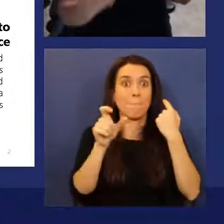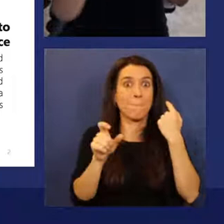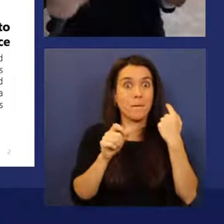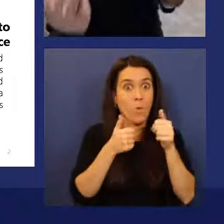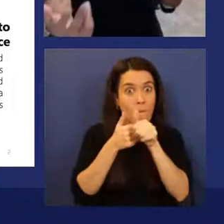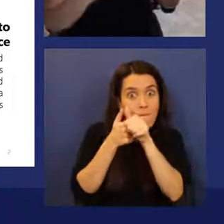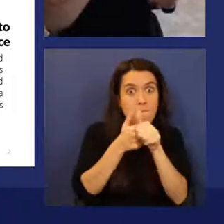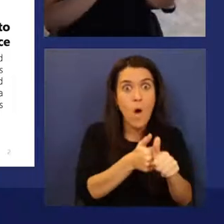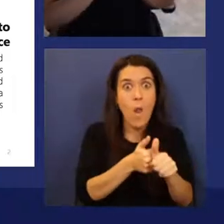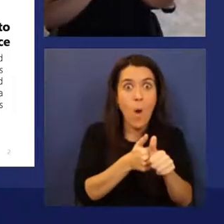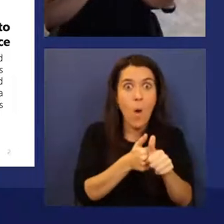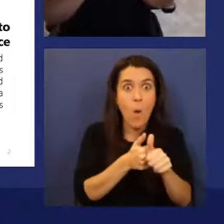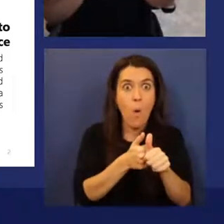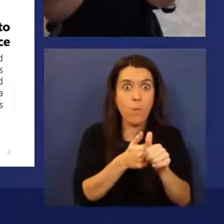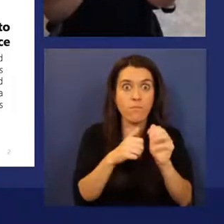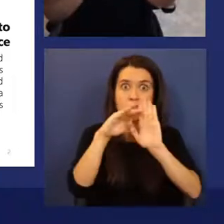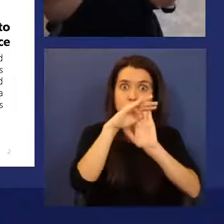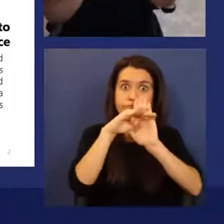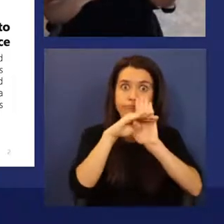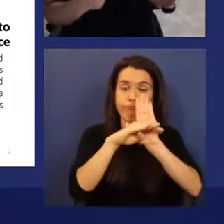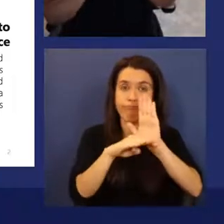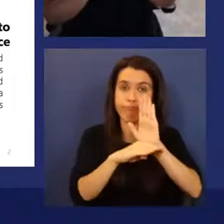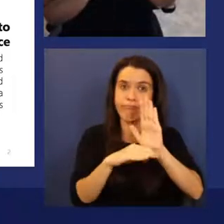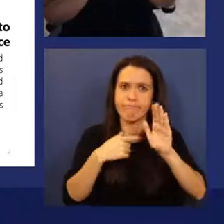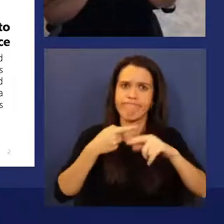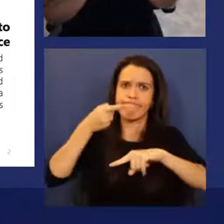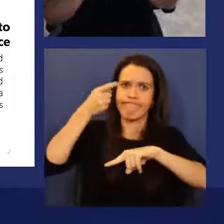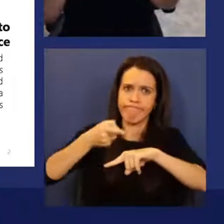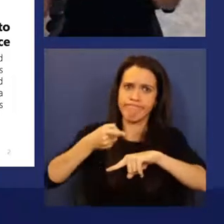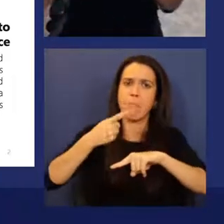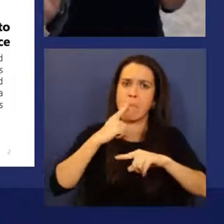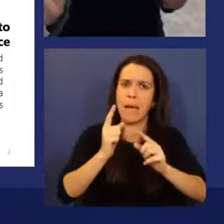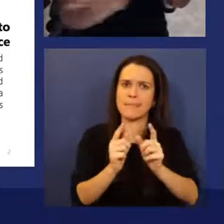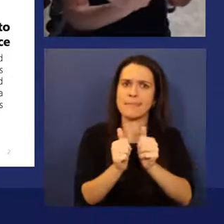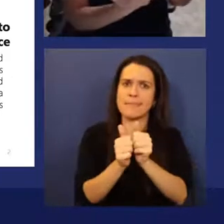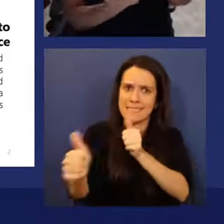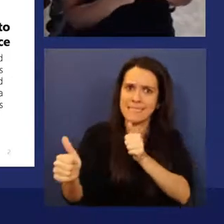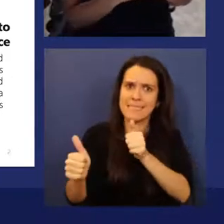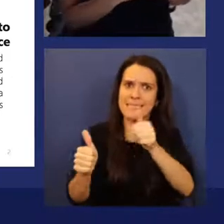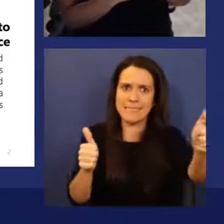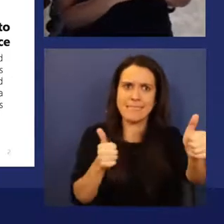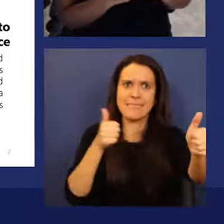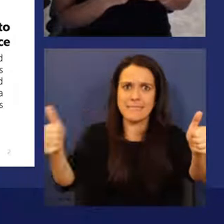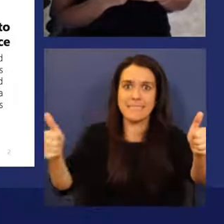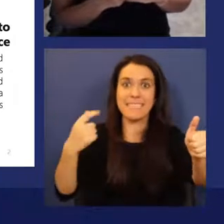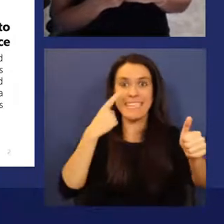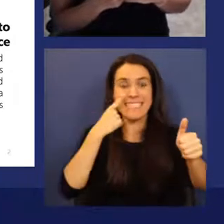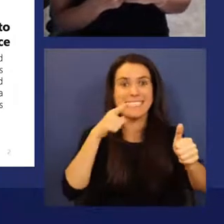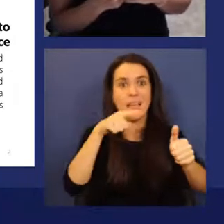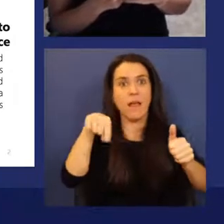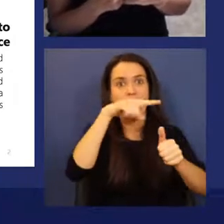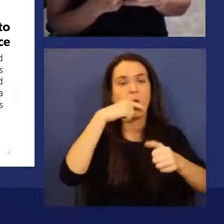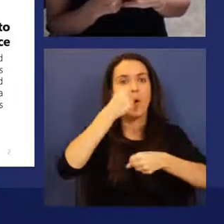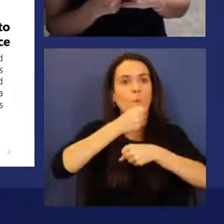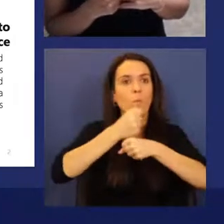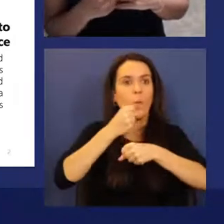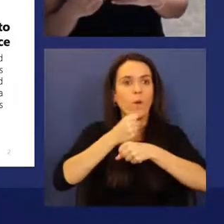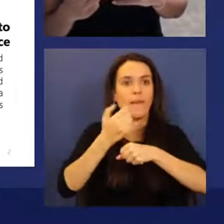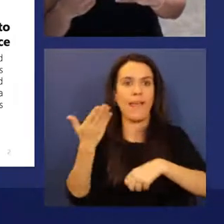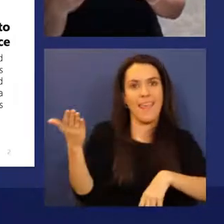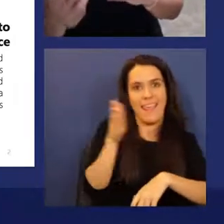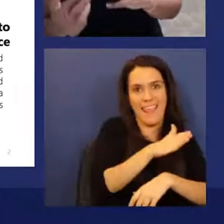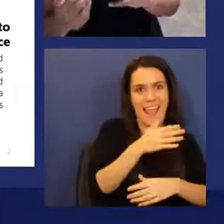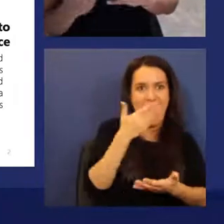guidelines that CDC is actually placing so that we can get the workers back to the work